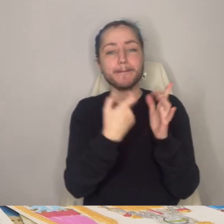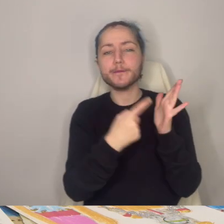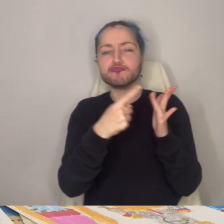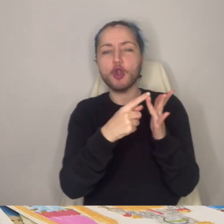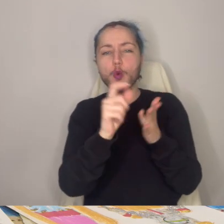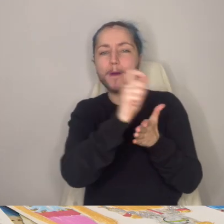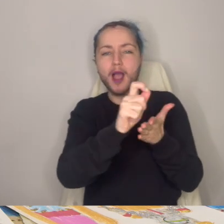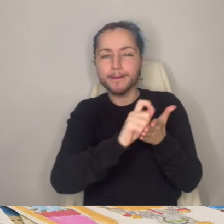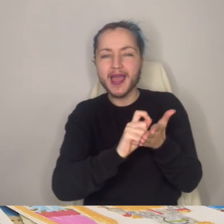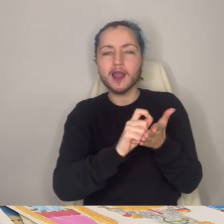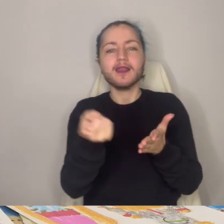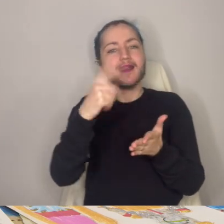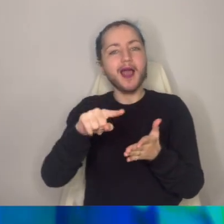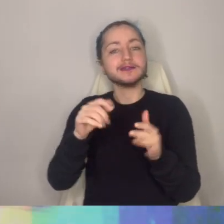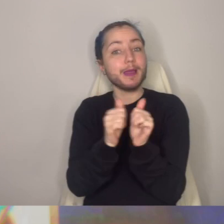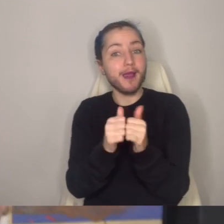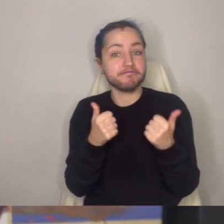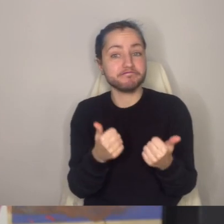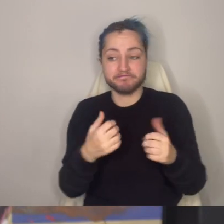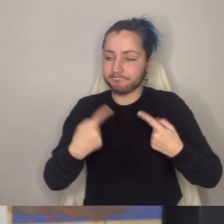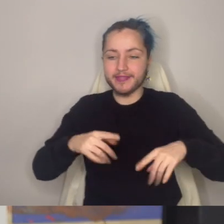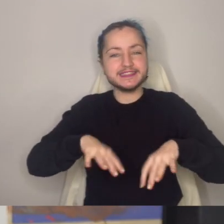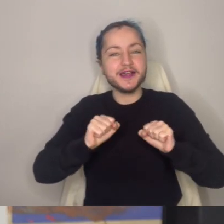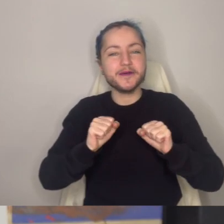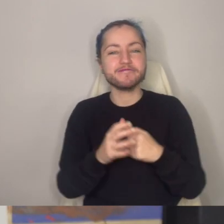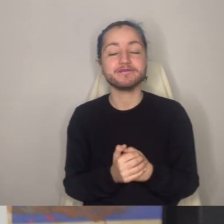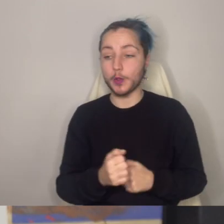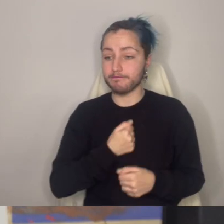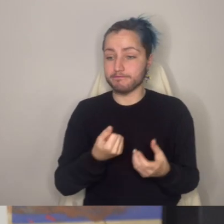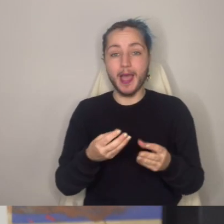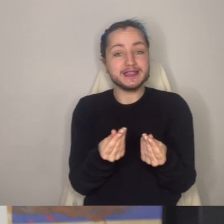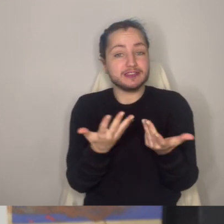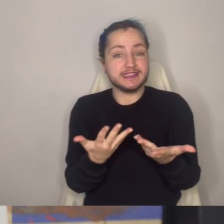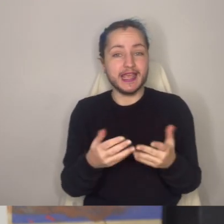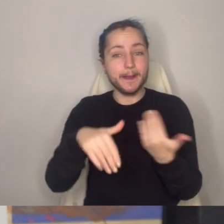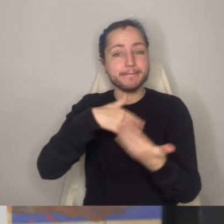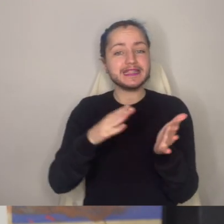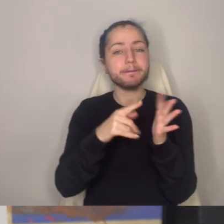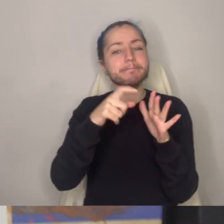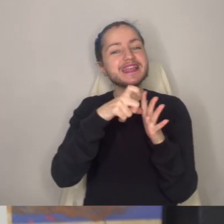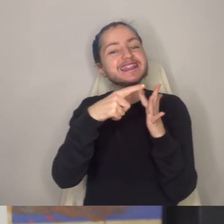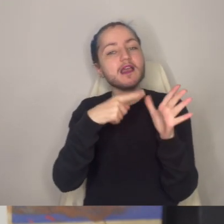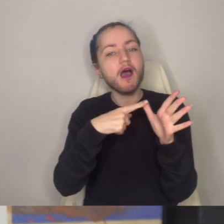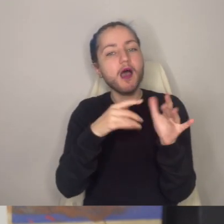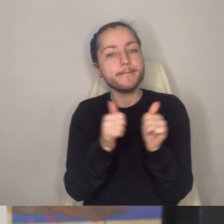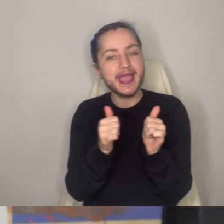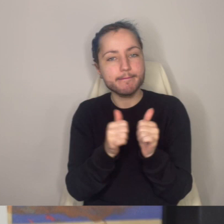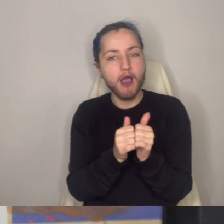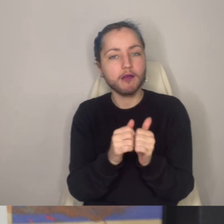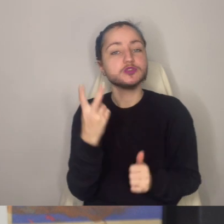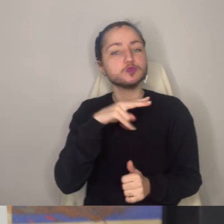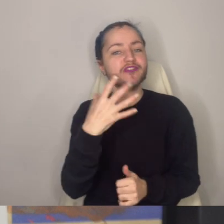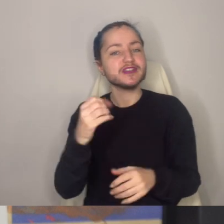paper. So let's get started. The materials that I'm going to be using today are some mixed media paper.